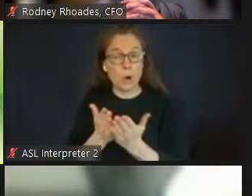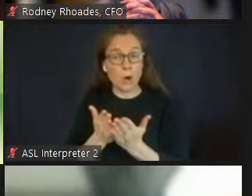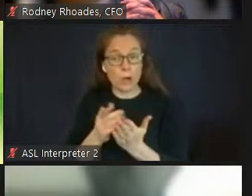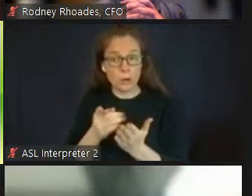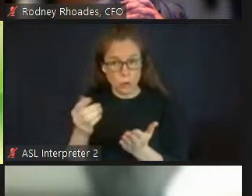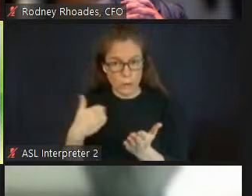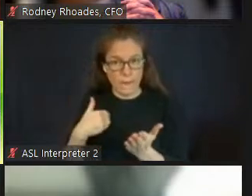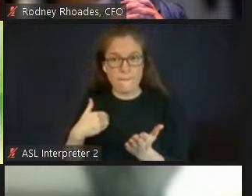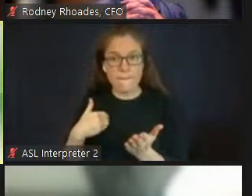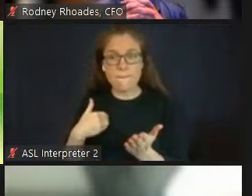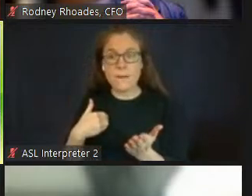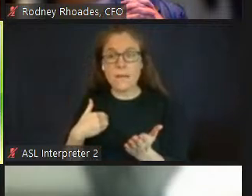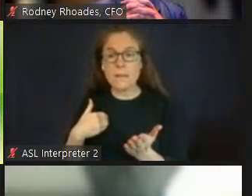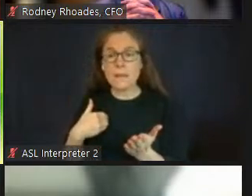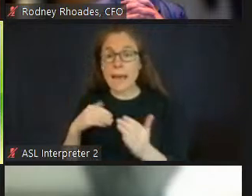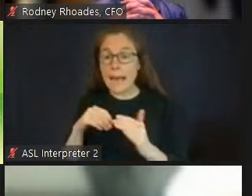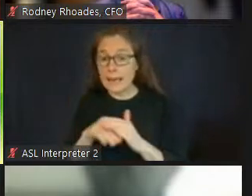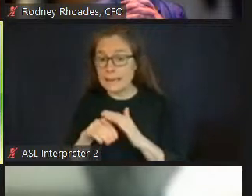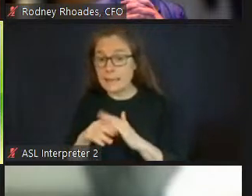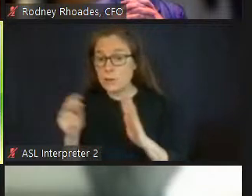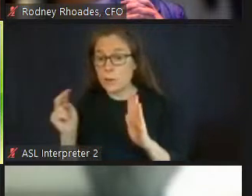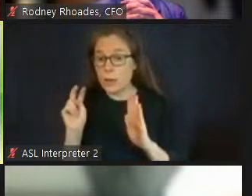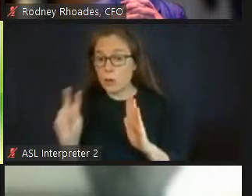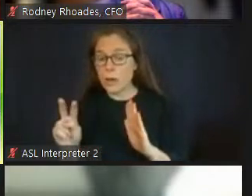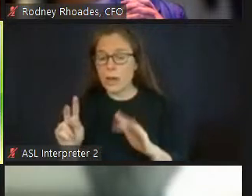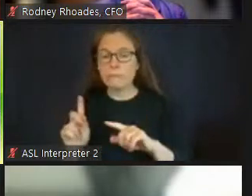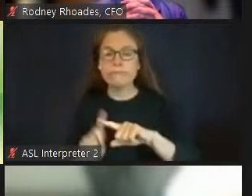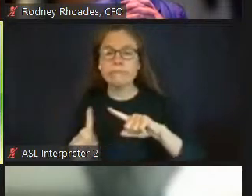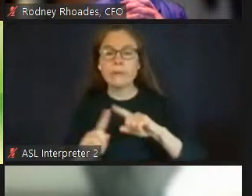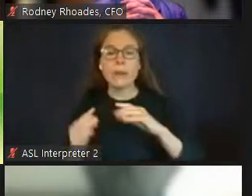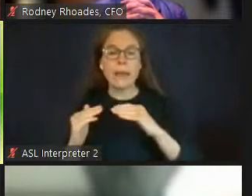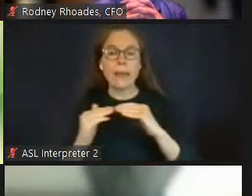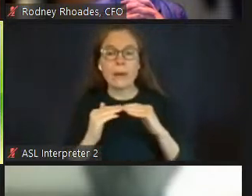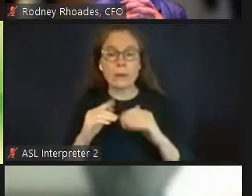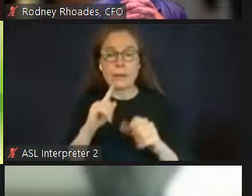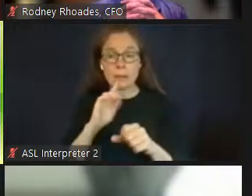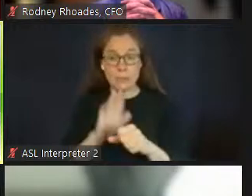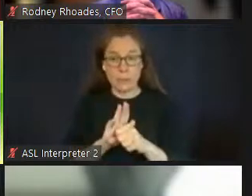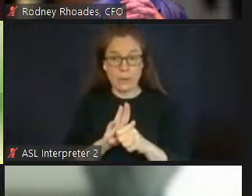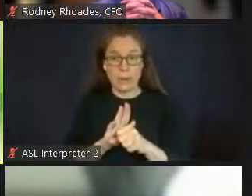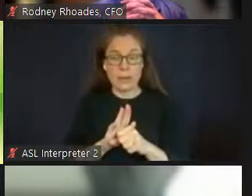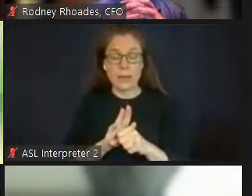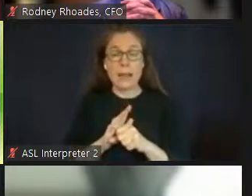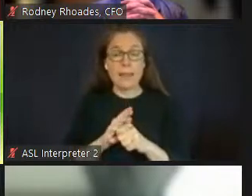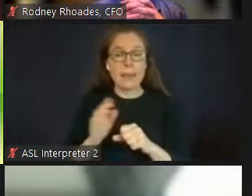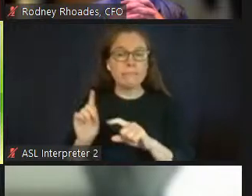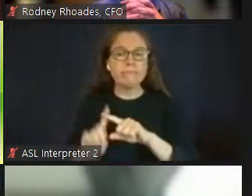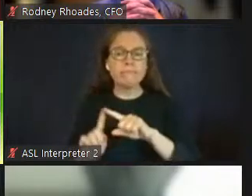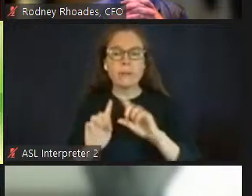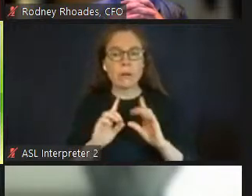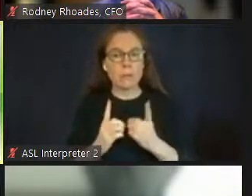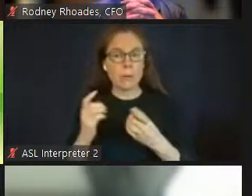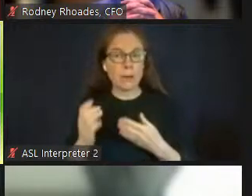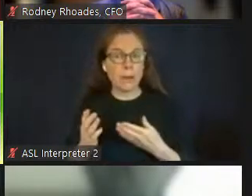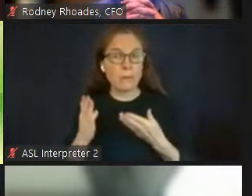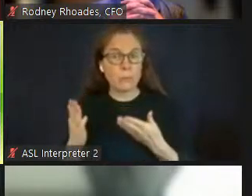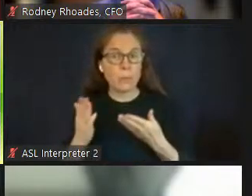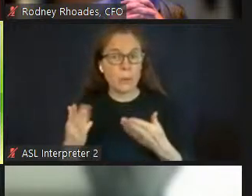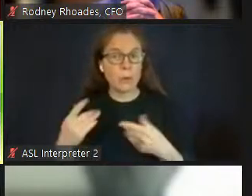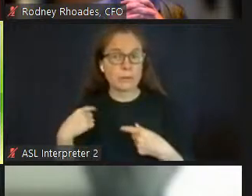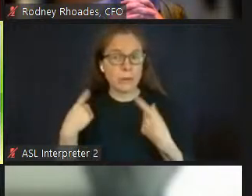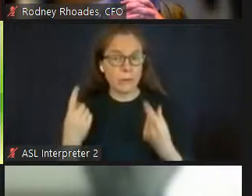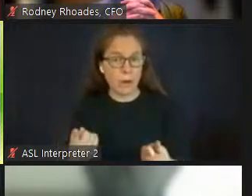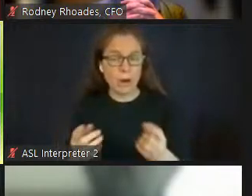have access to of the various equity investments that were proposed by departments, and a more